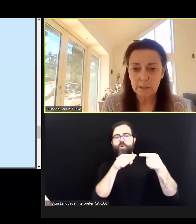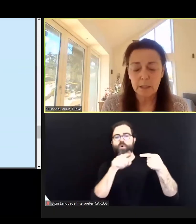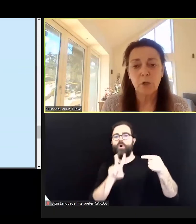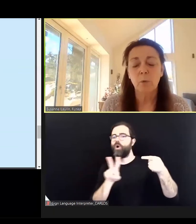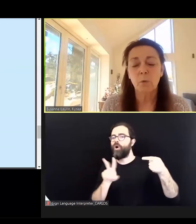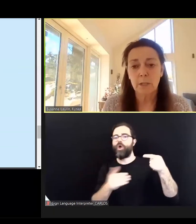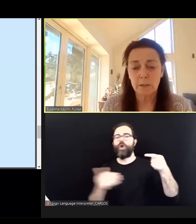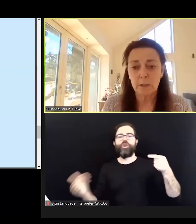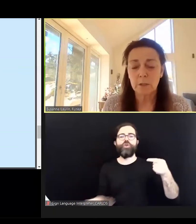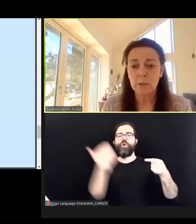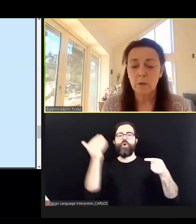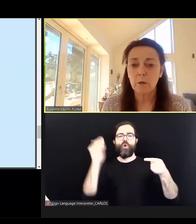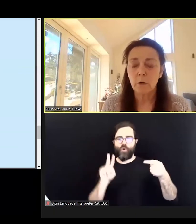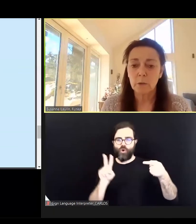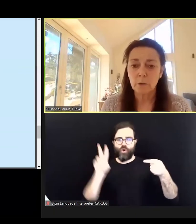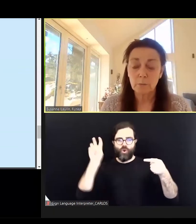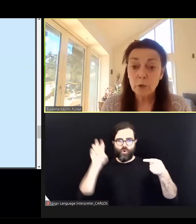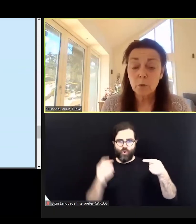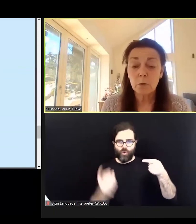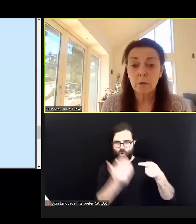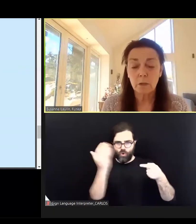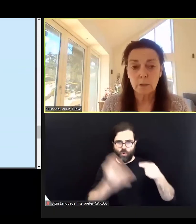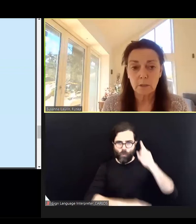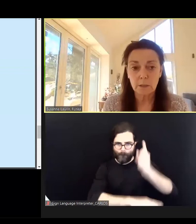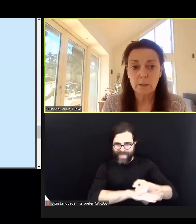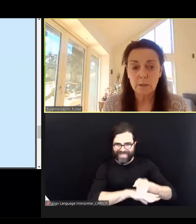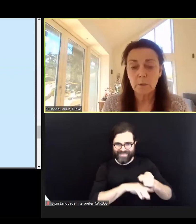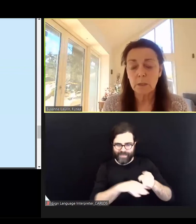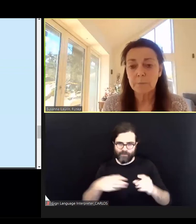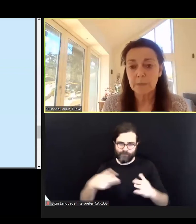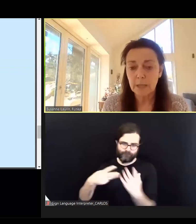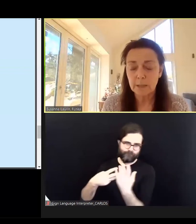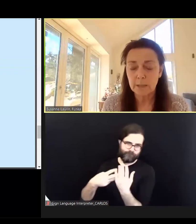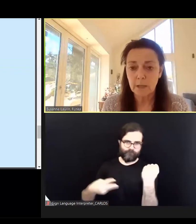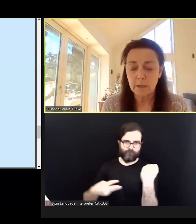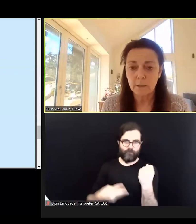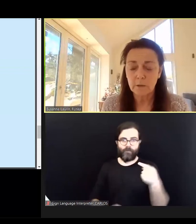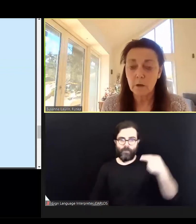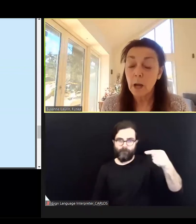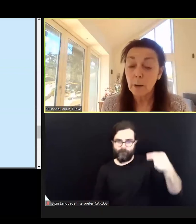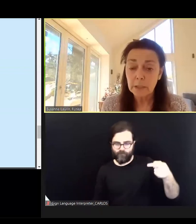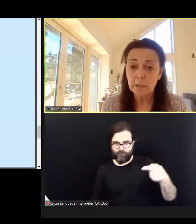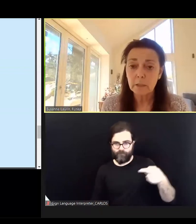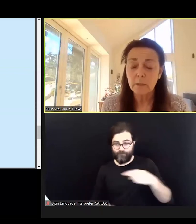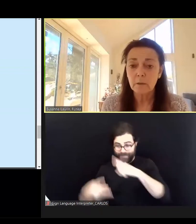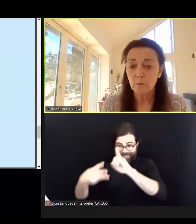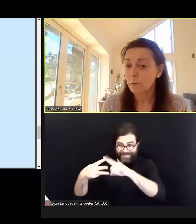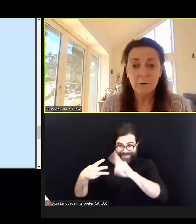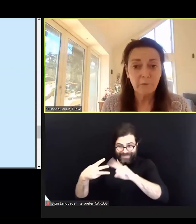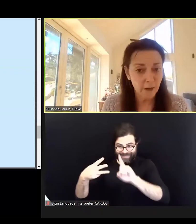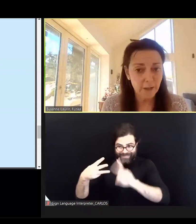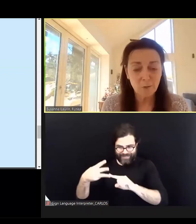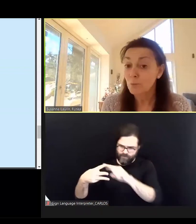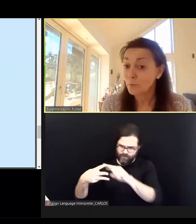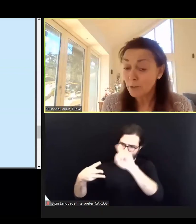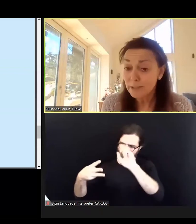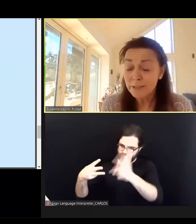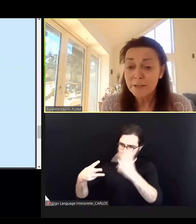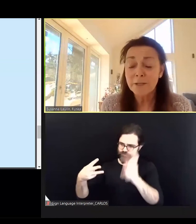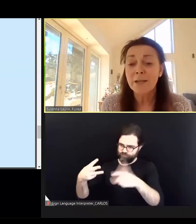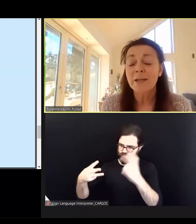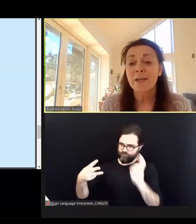to work, how to make sure that their day-to-day business is put together